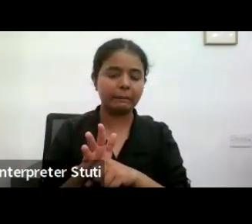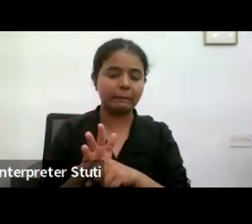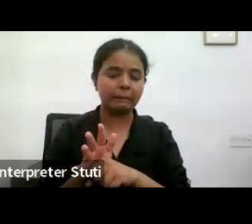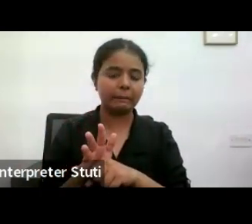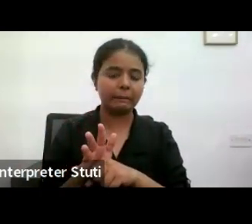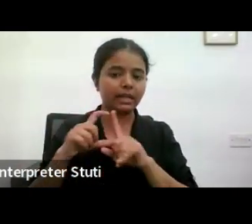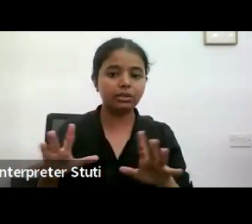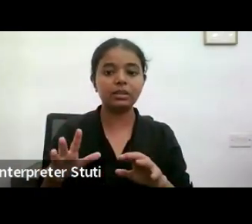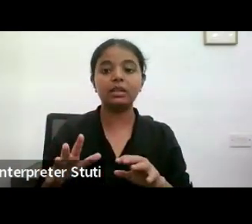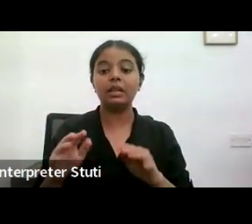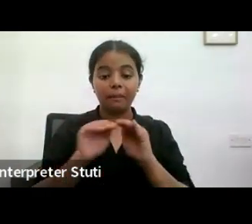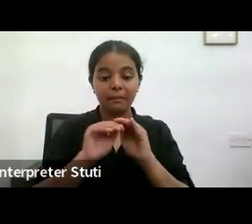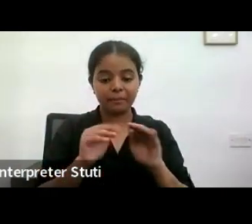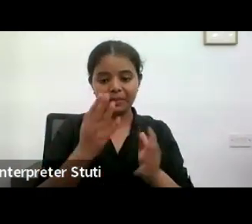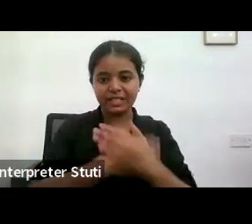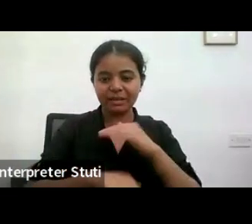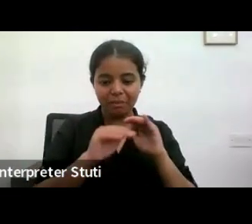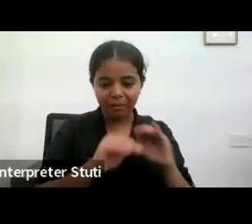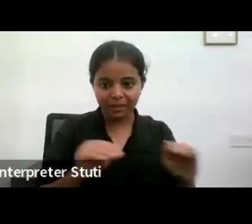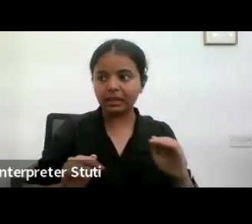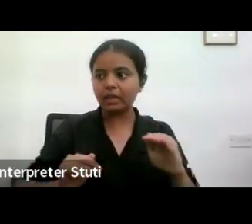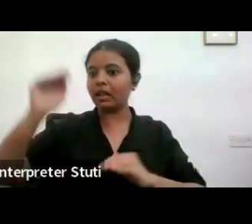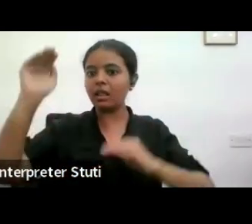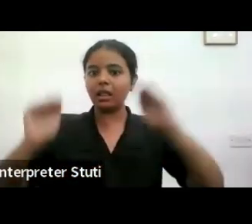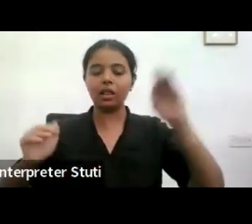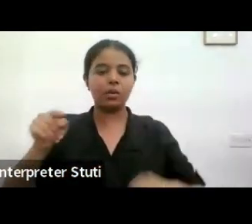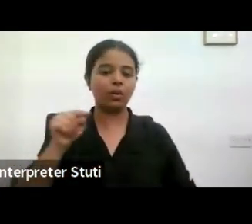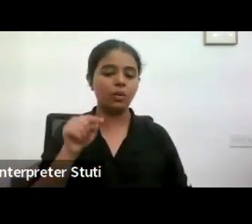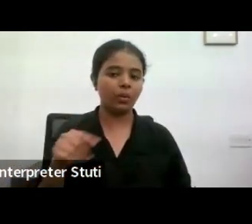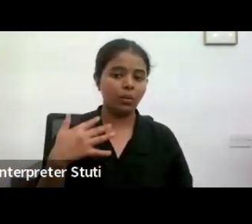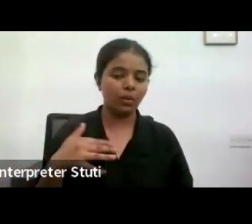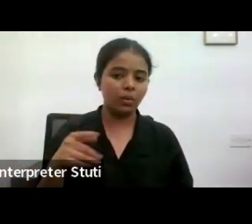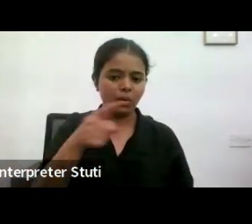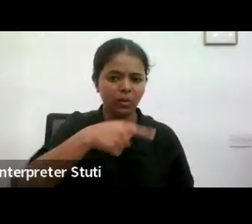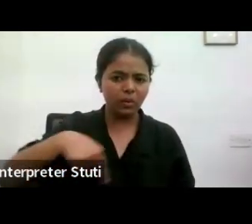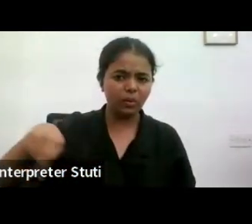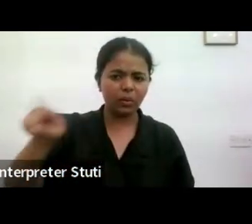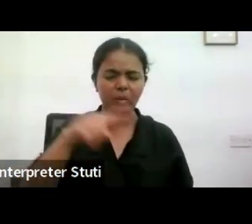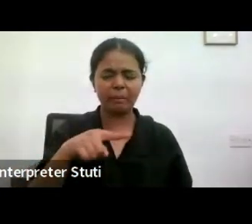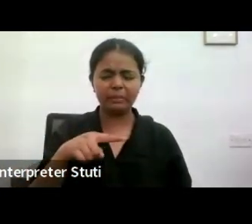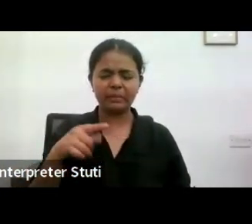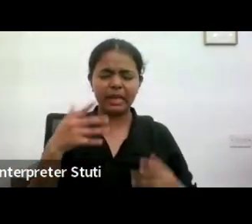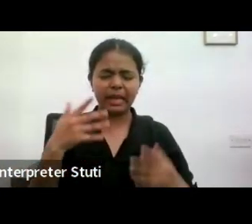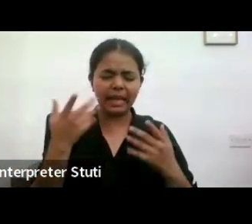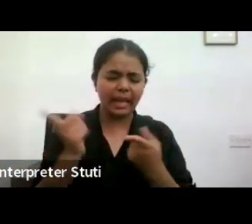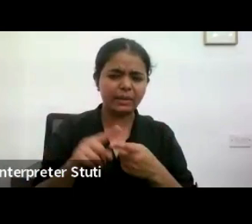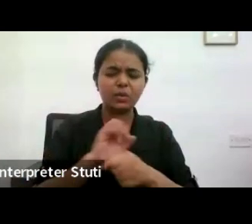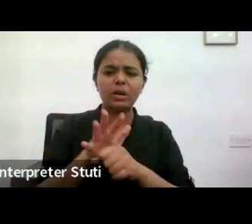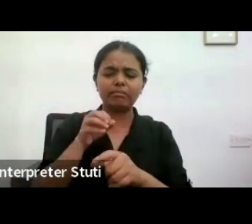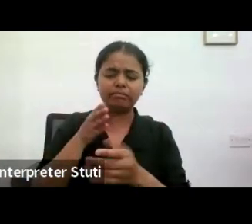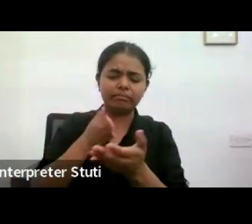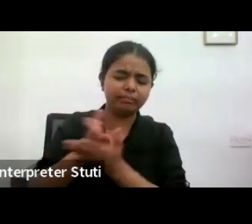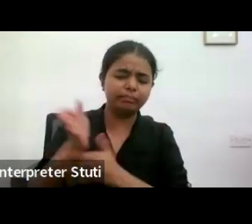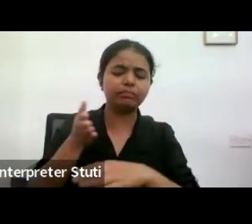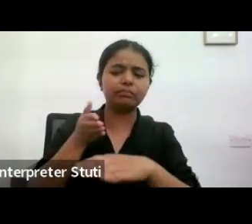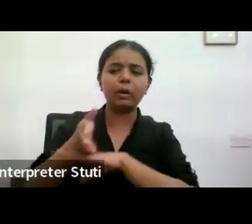people with disabilities, we did find were very vulnerable in this disaster. These are some of the